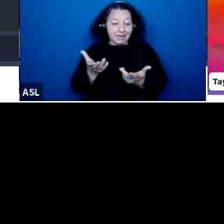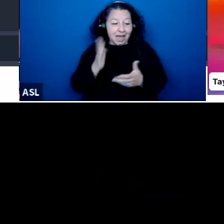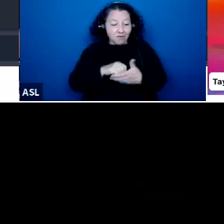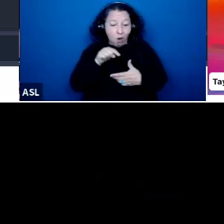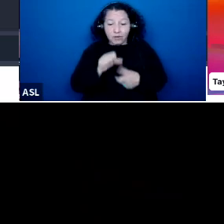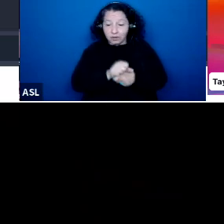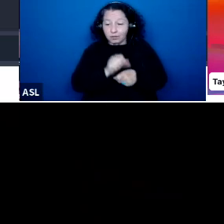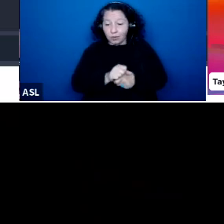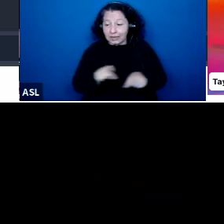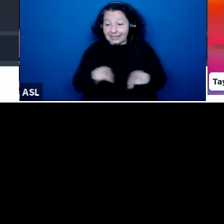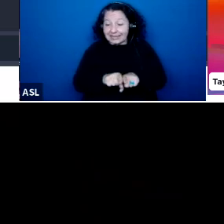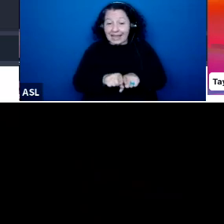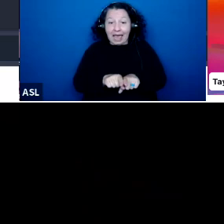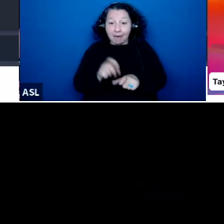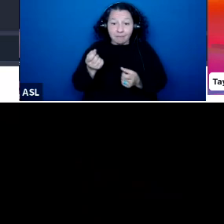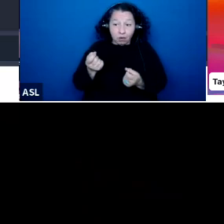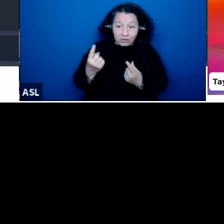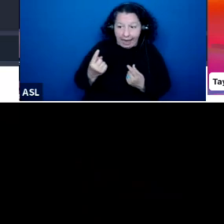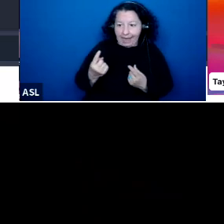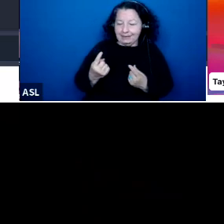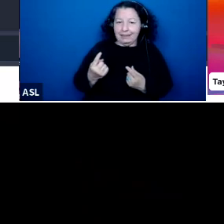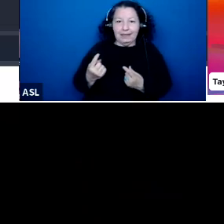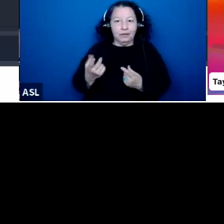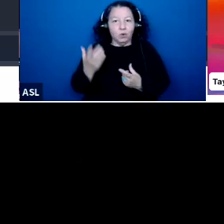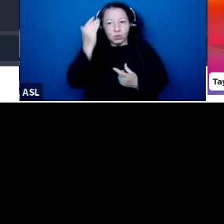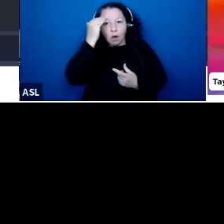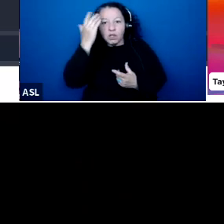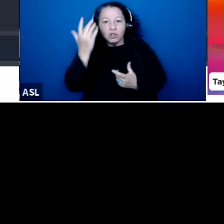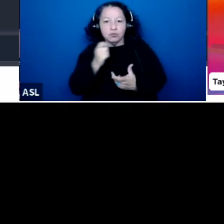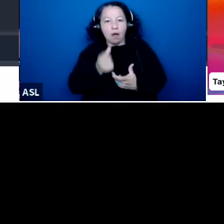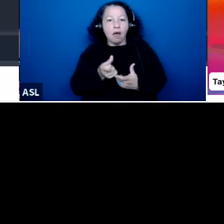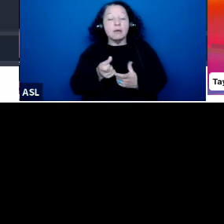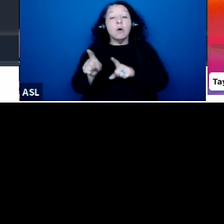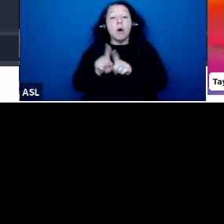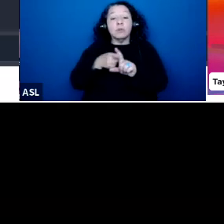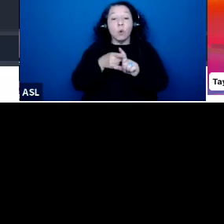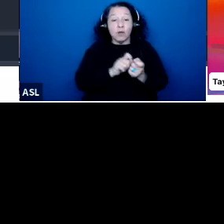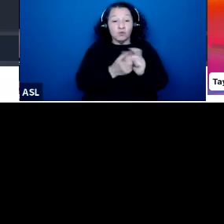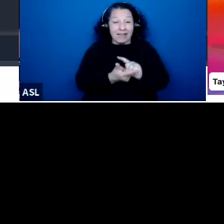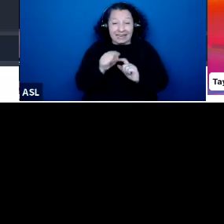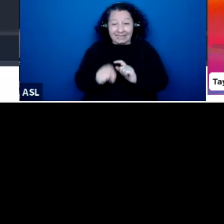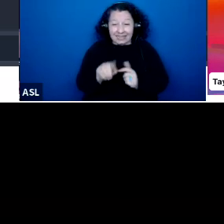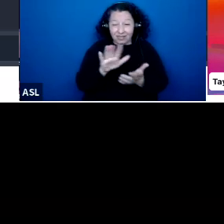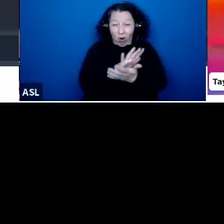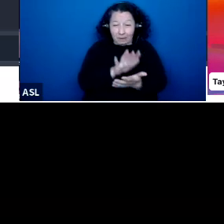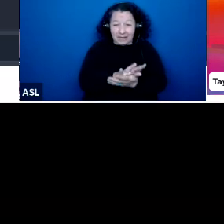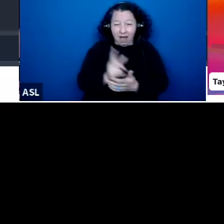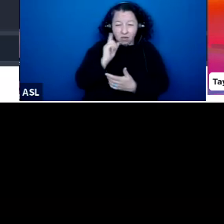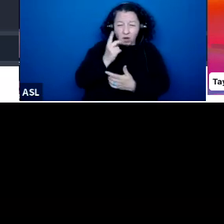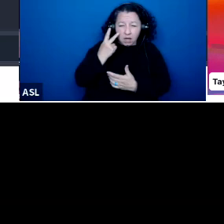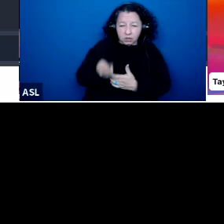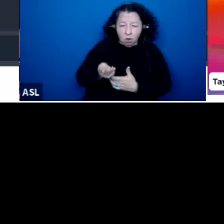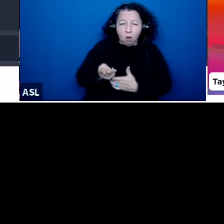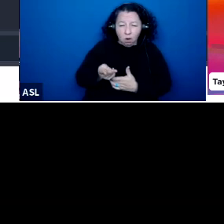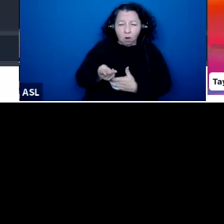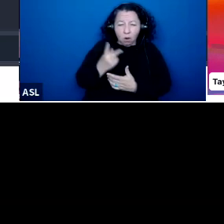be coming to this work at the same level, right? And also when we are translating this document, which I think